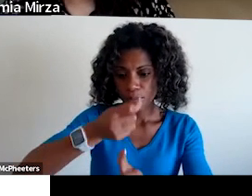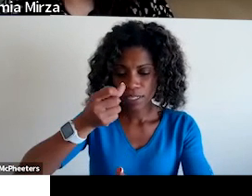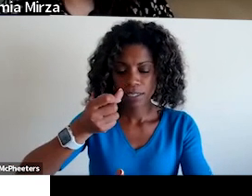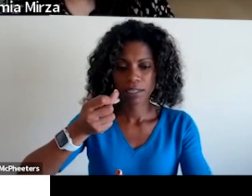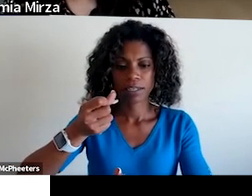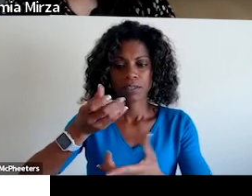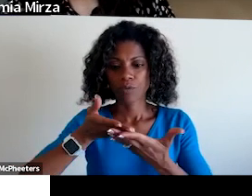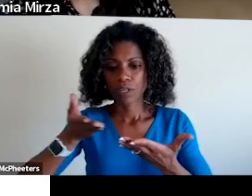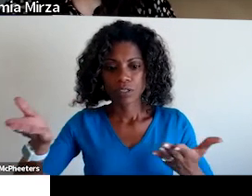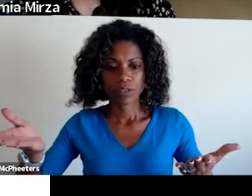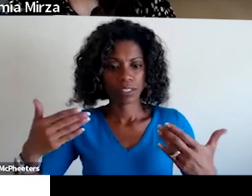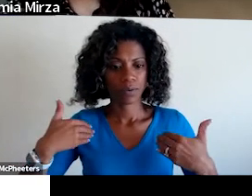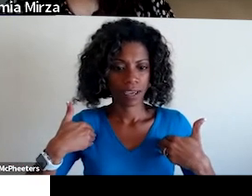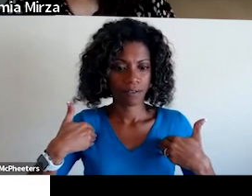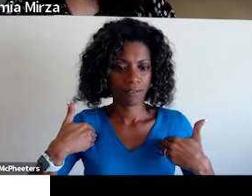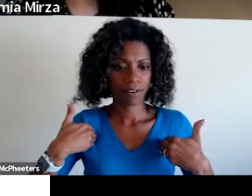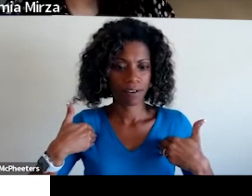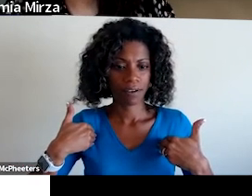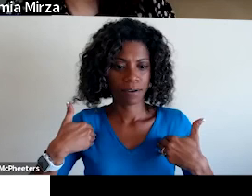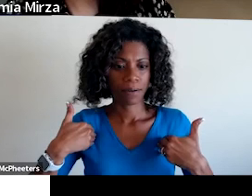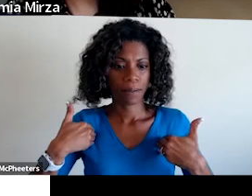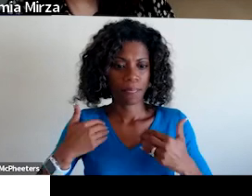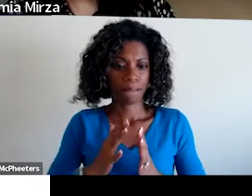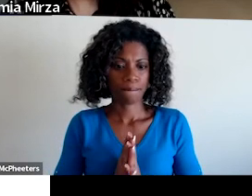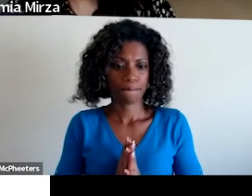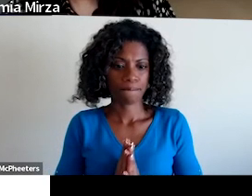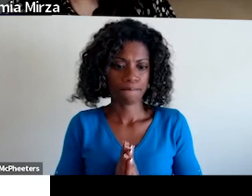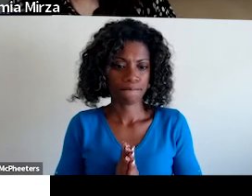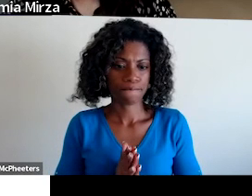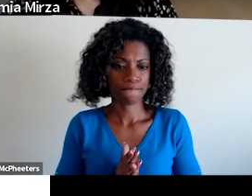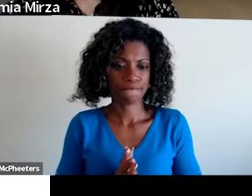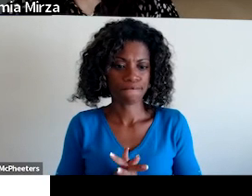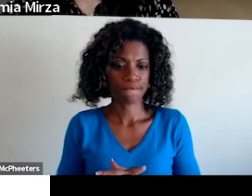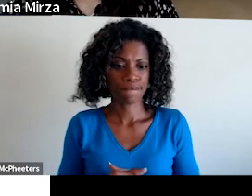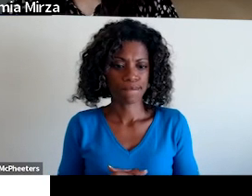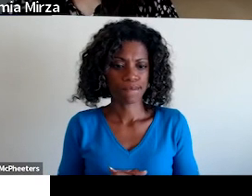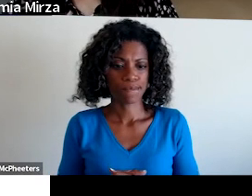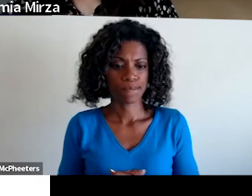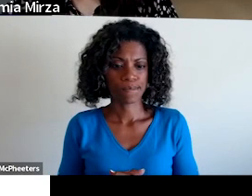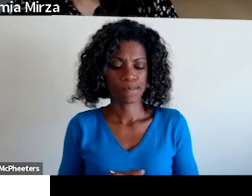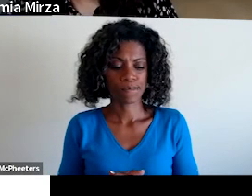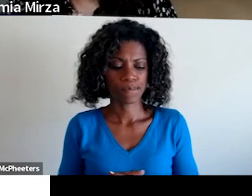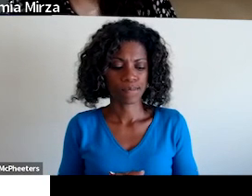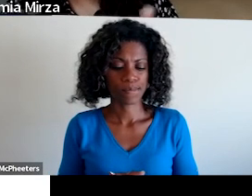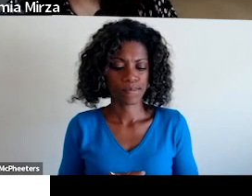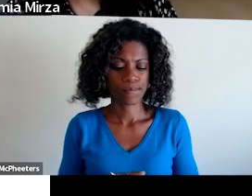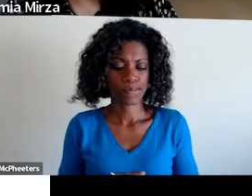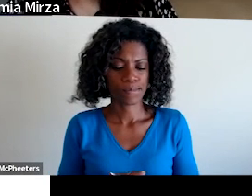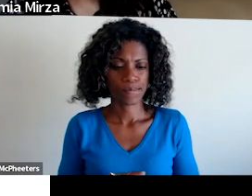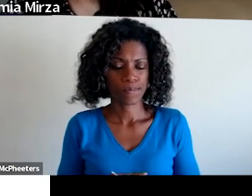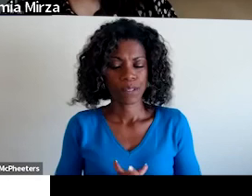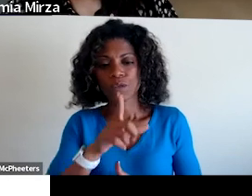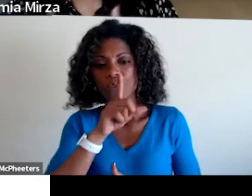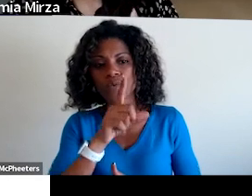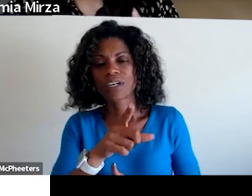our resources and anything else new that we're creating here? So the really takeaway here